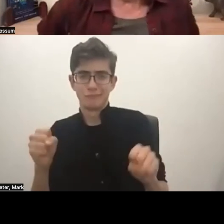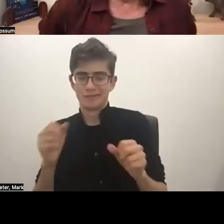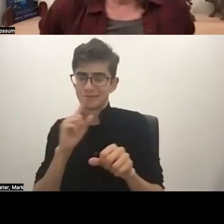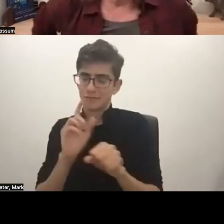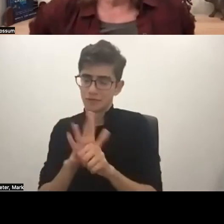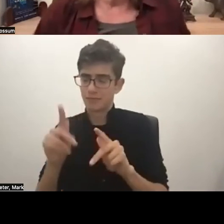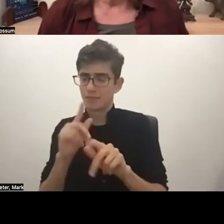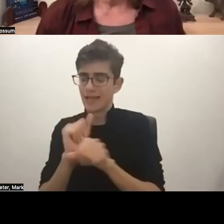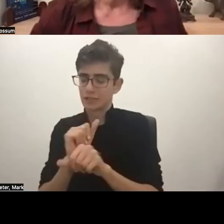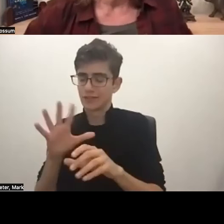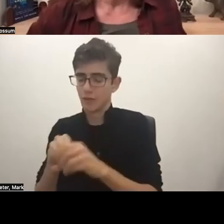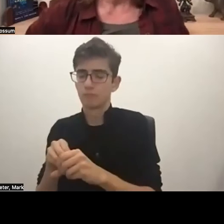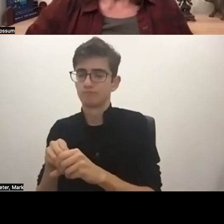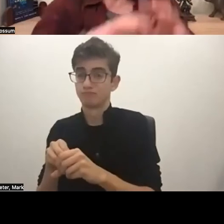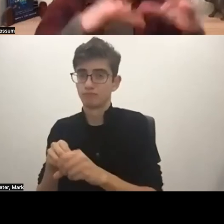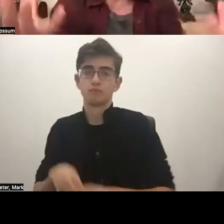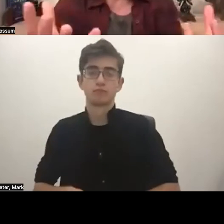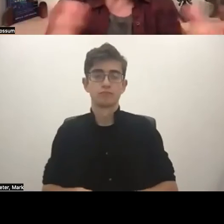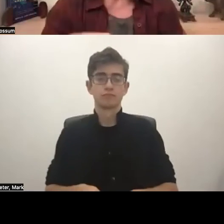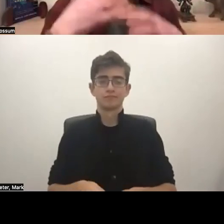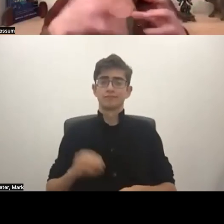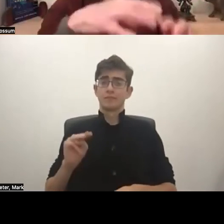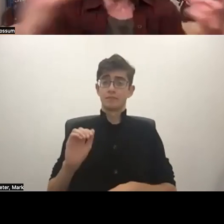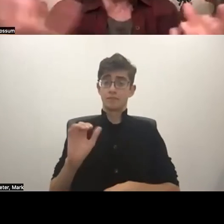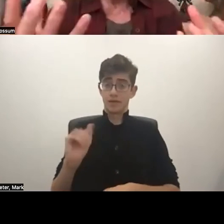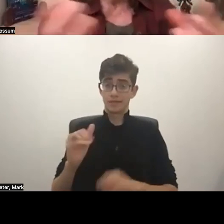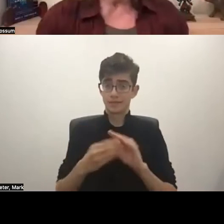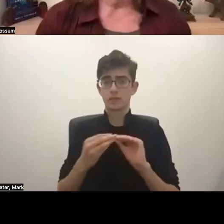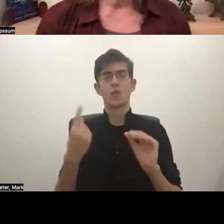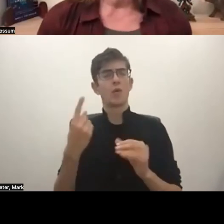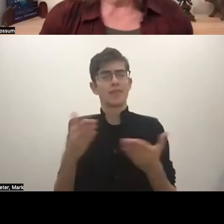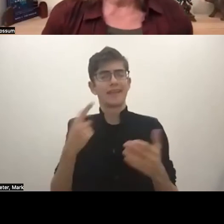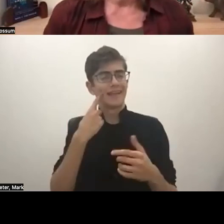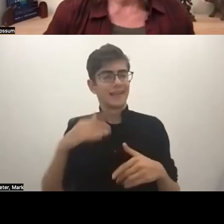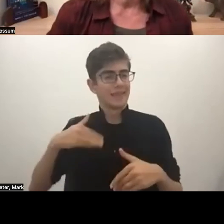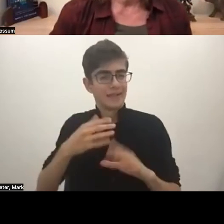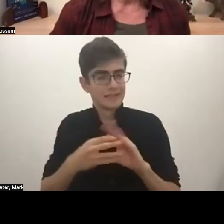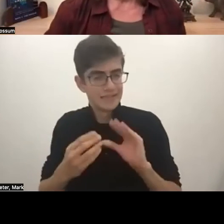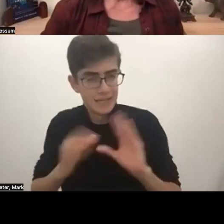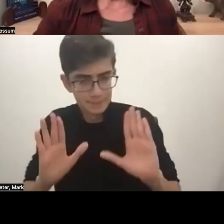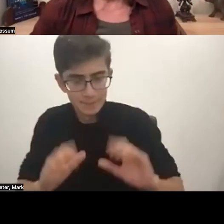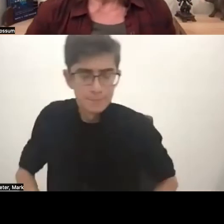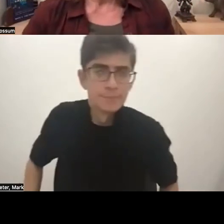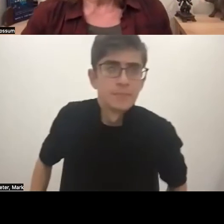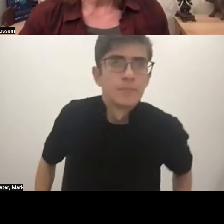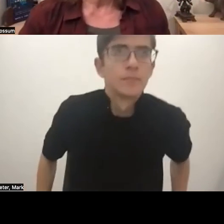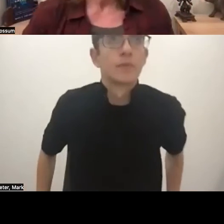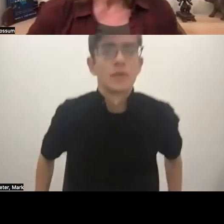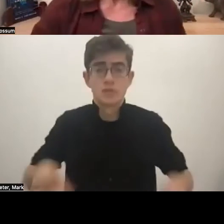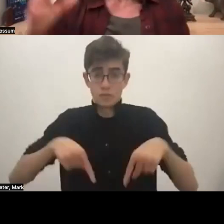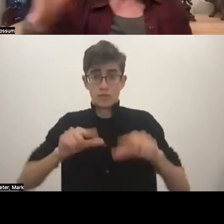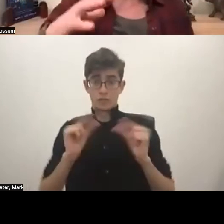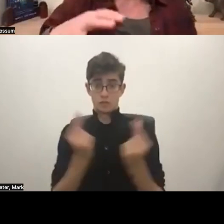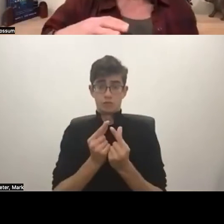things I don't think we mentioned is that we, the collaborative that have put this webinar, Zoominar